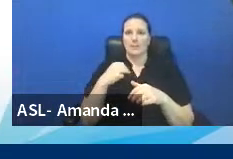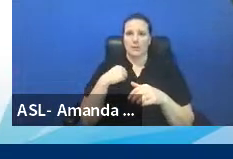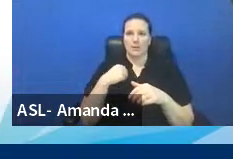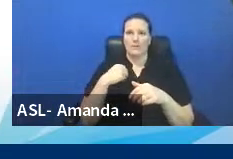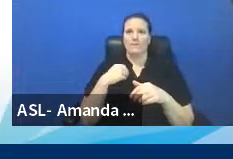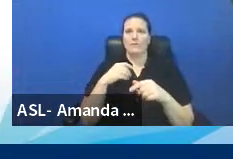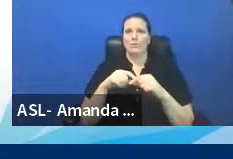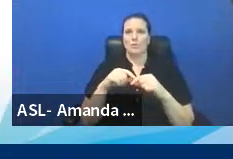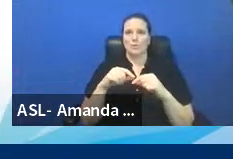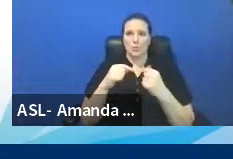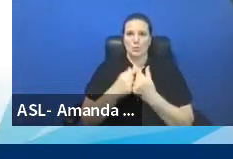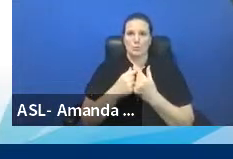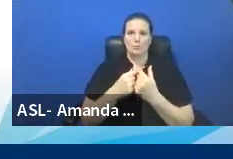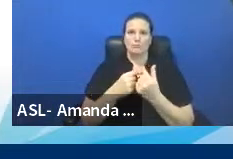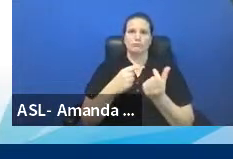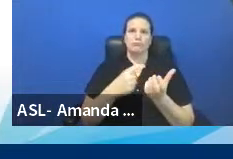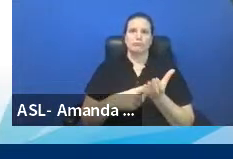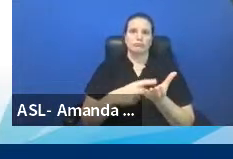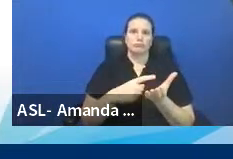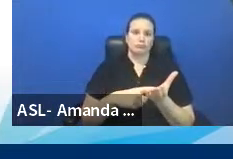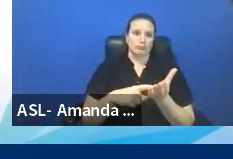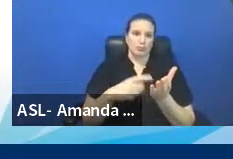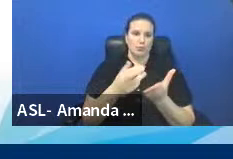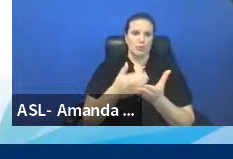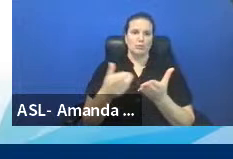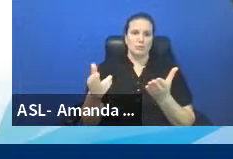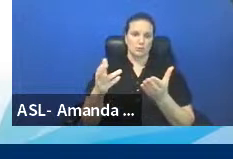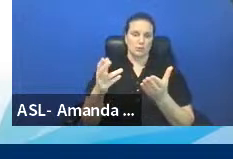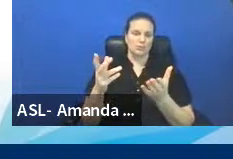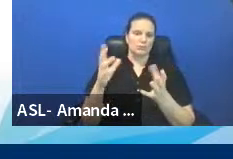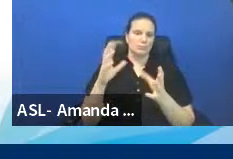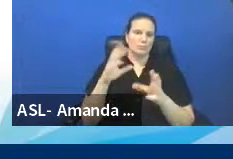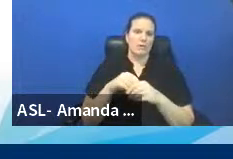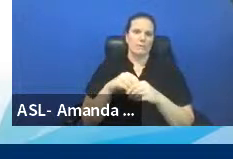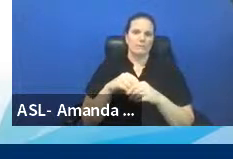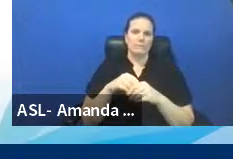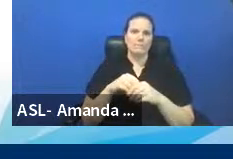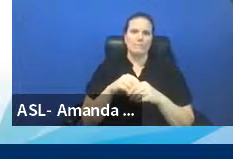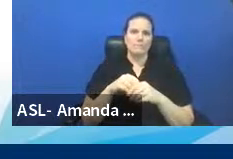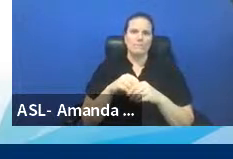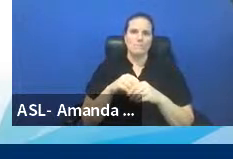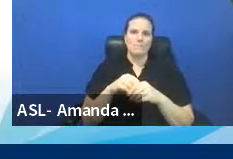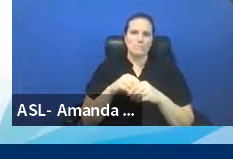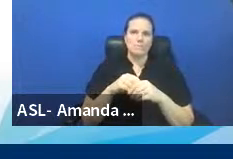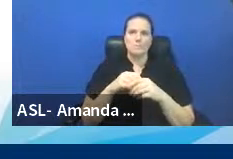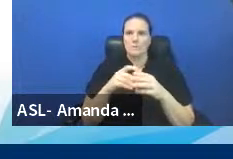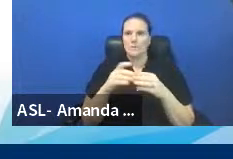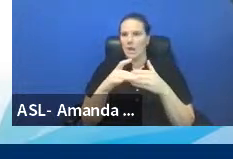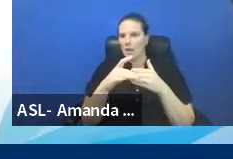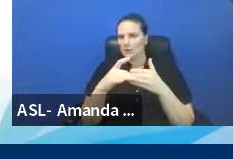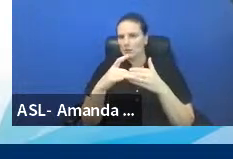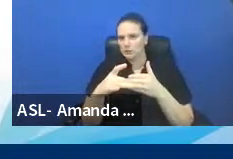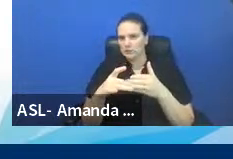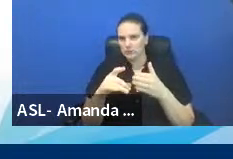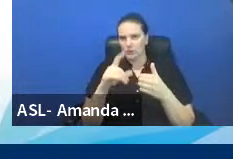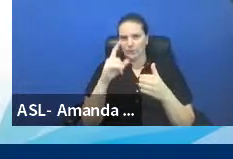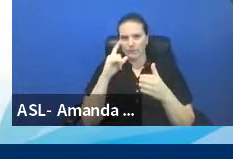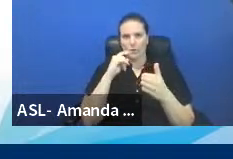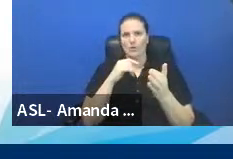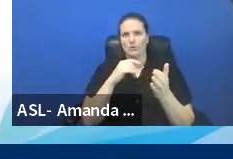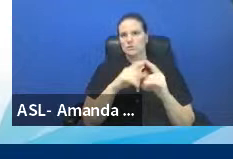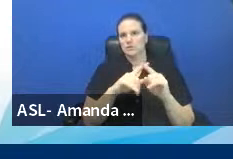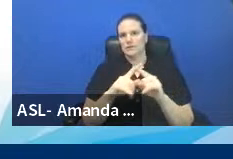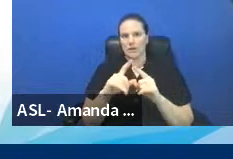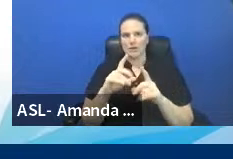bringing resources to the table and who will be able to give guidance on different